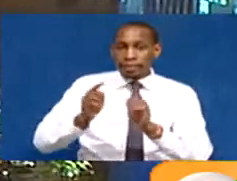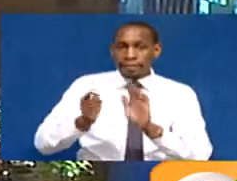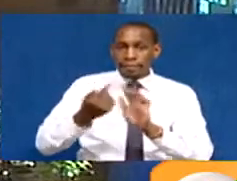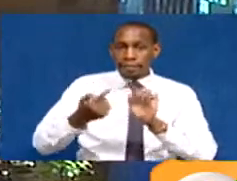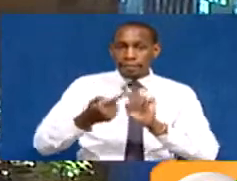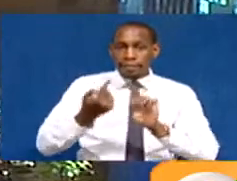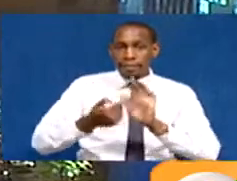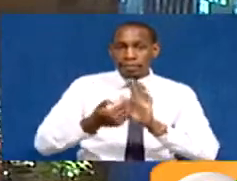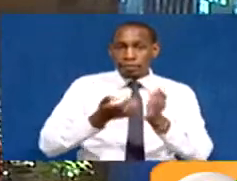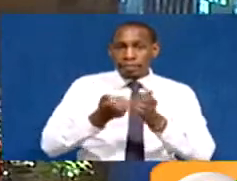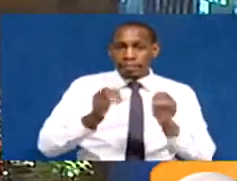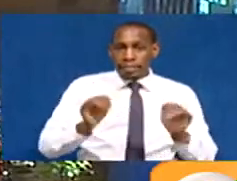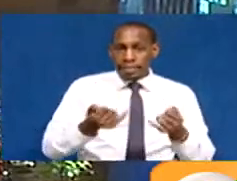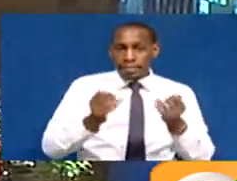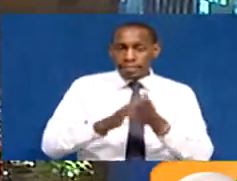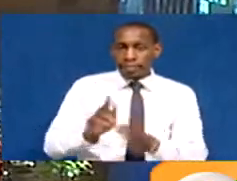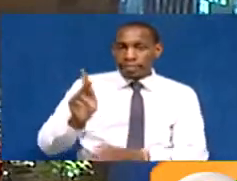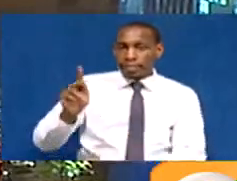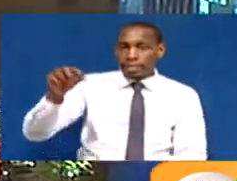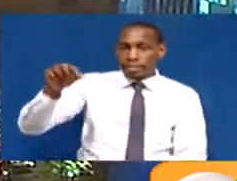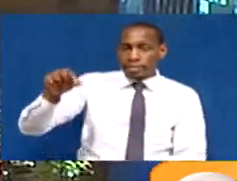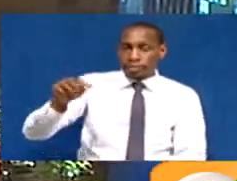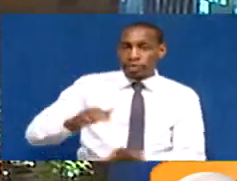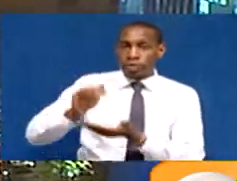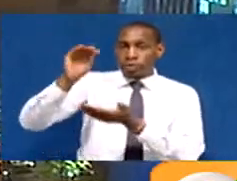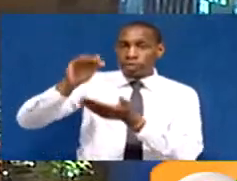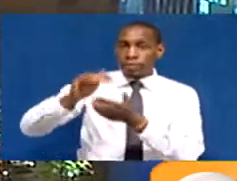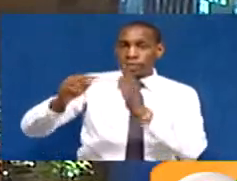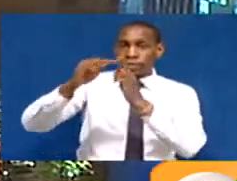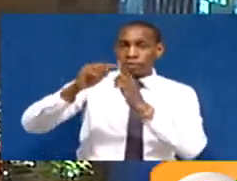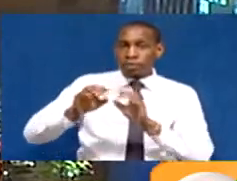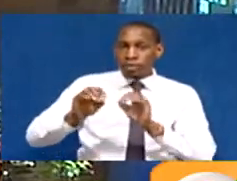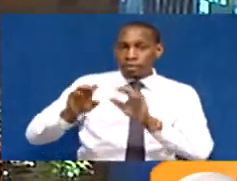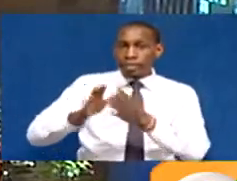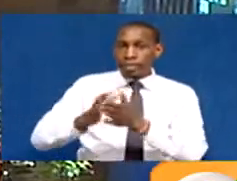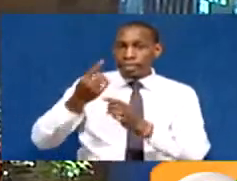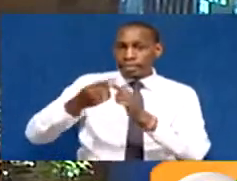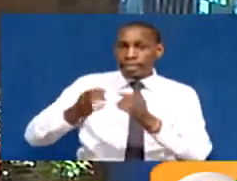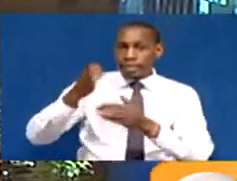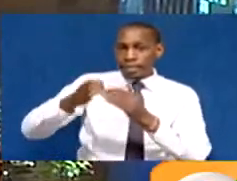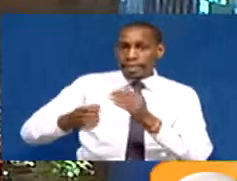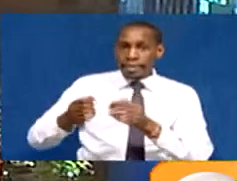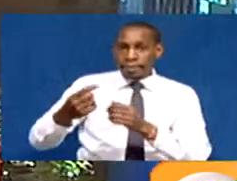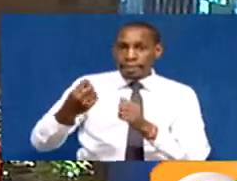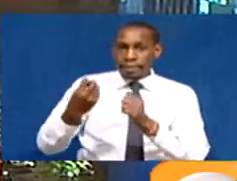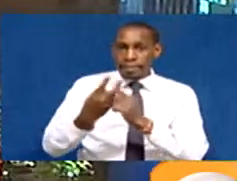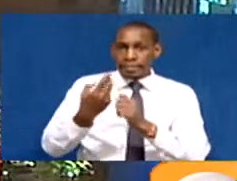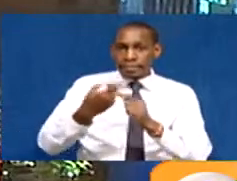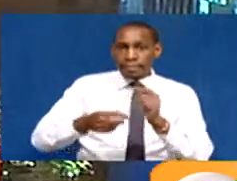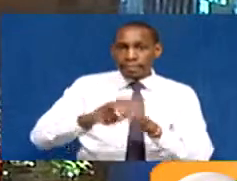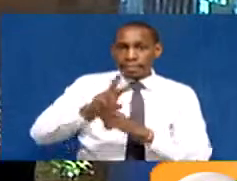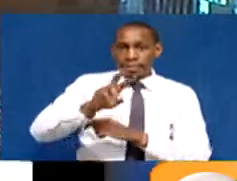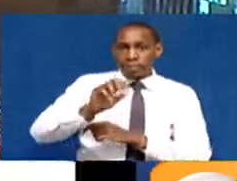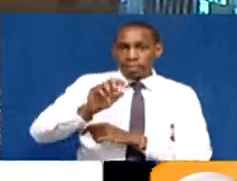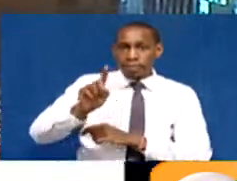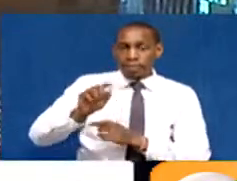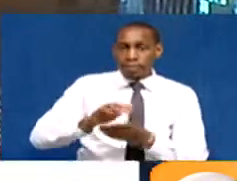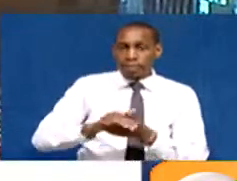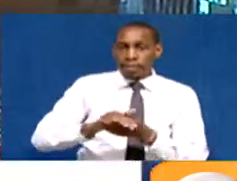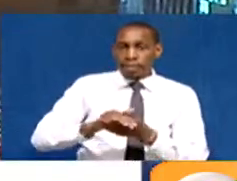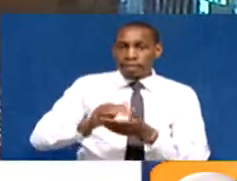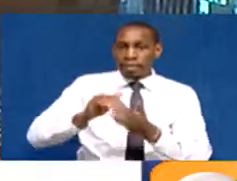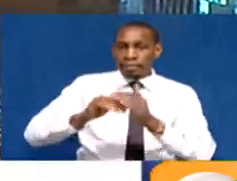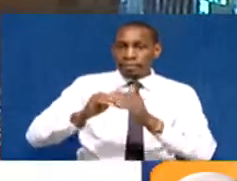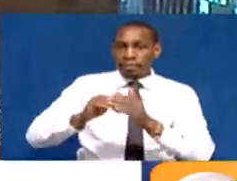first, here's tonight's business news. Kenya Airways has cut its net loss for the year ended December 2021 by more